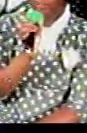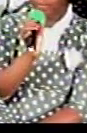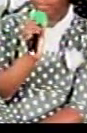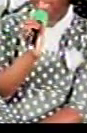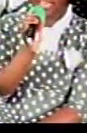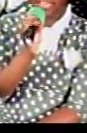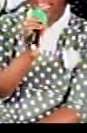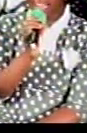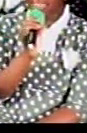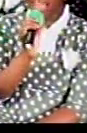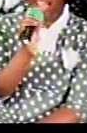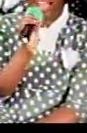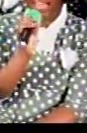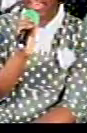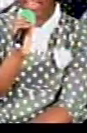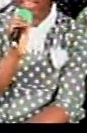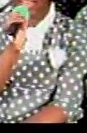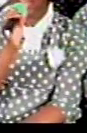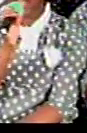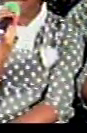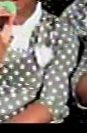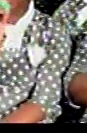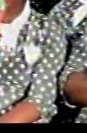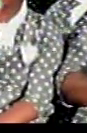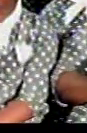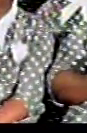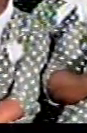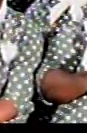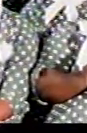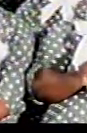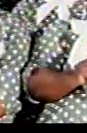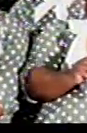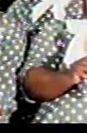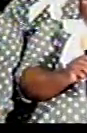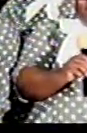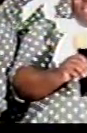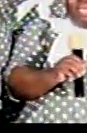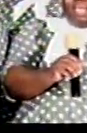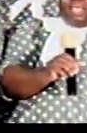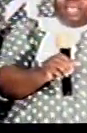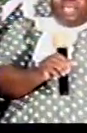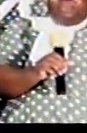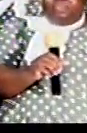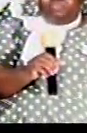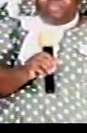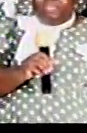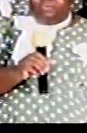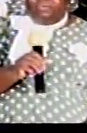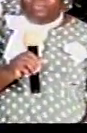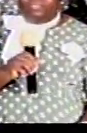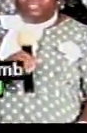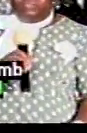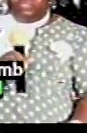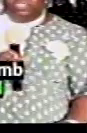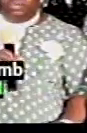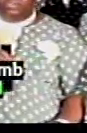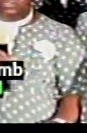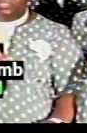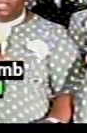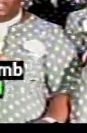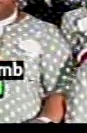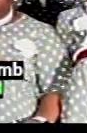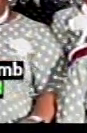path. Unto me is I am the gold, yes, I am the gold,